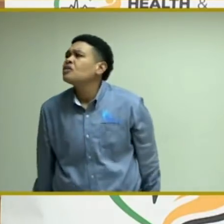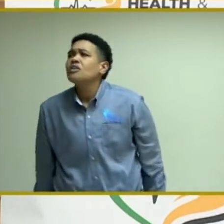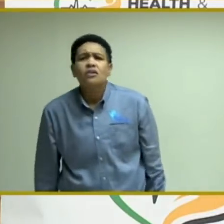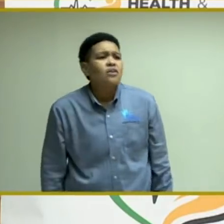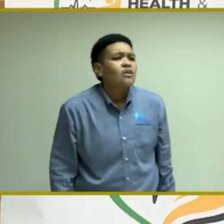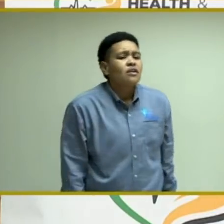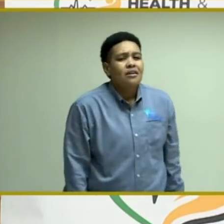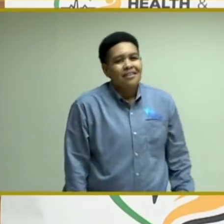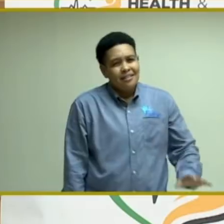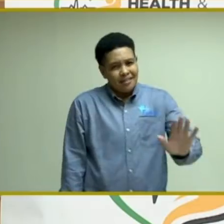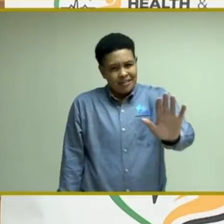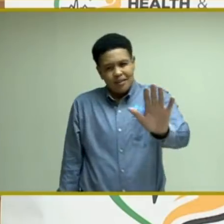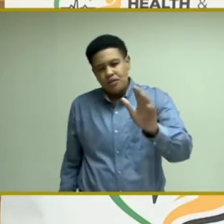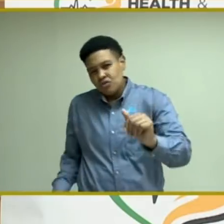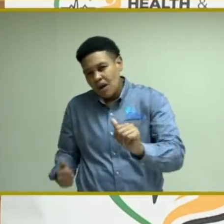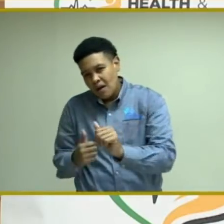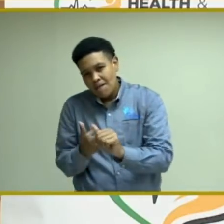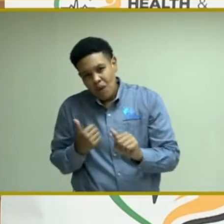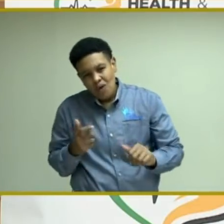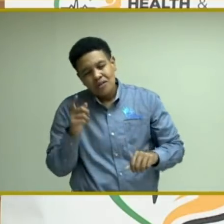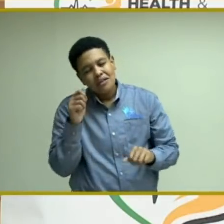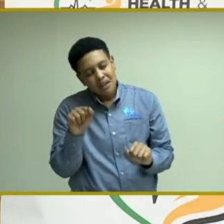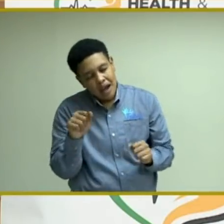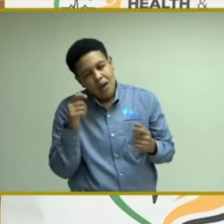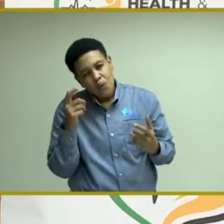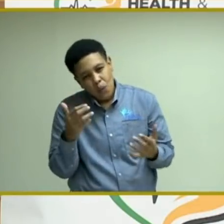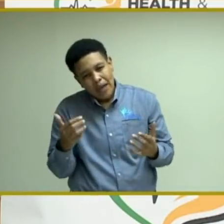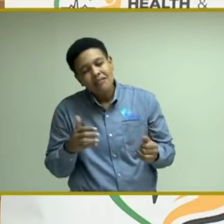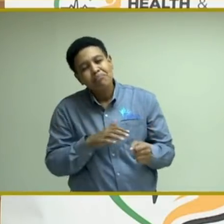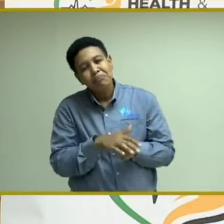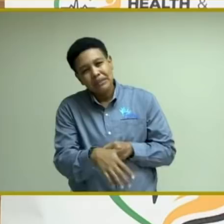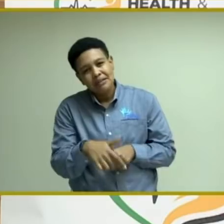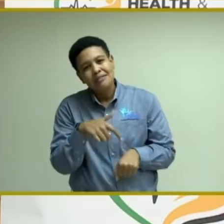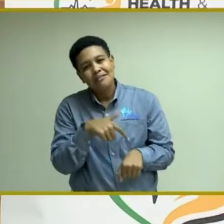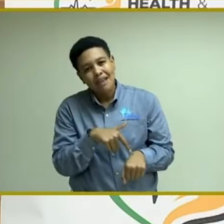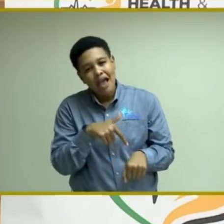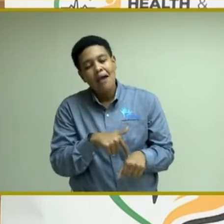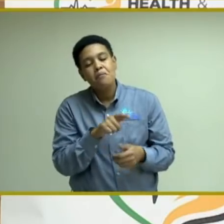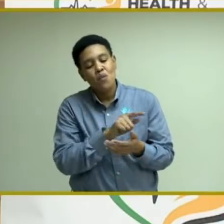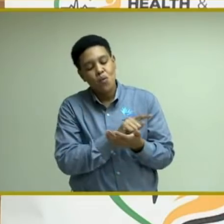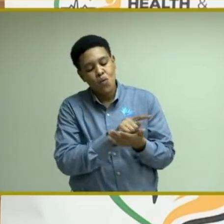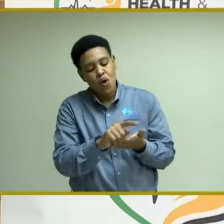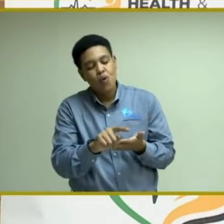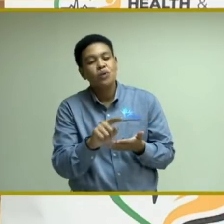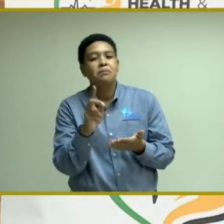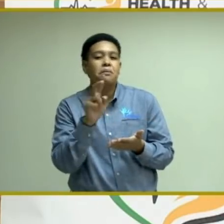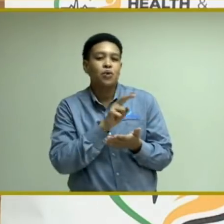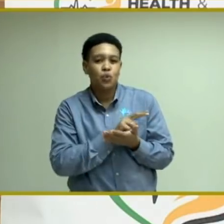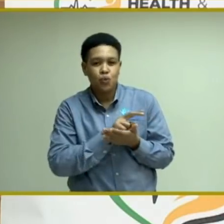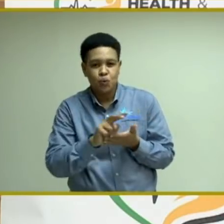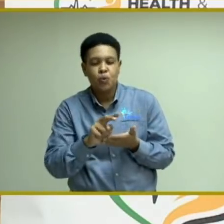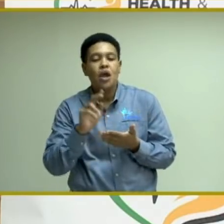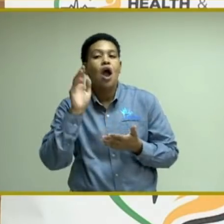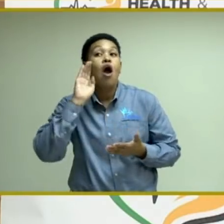you can afford to wait. There is time, and over the next week, maybe two, all the persons who